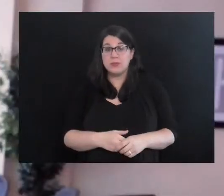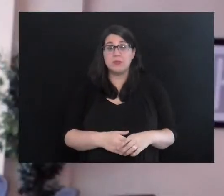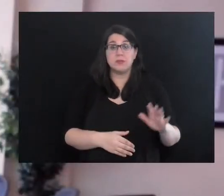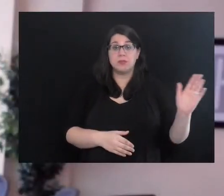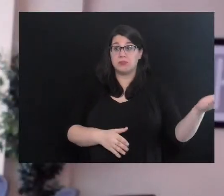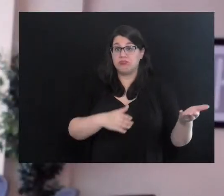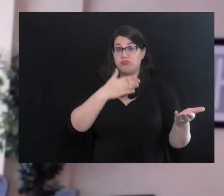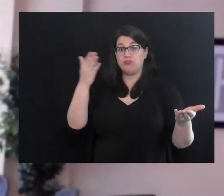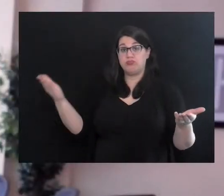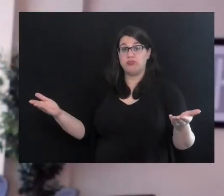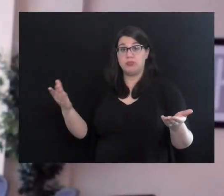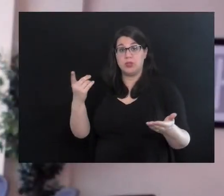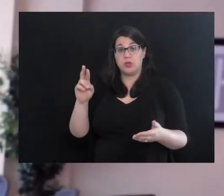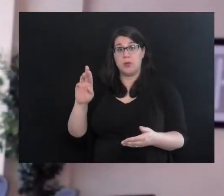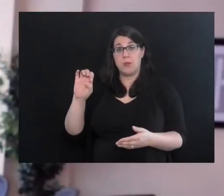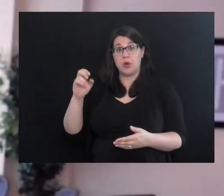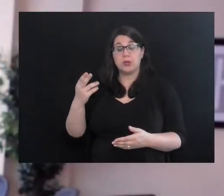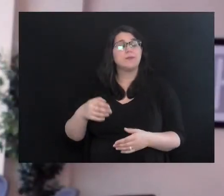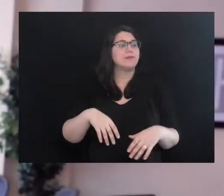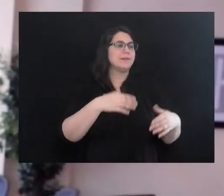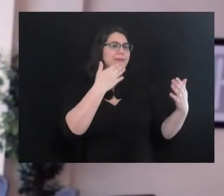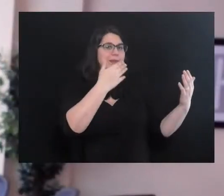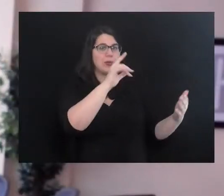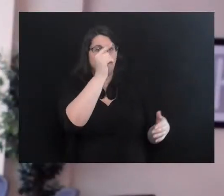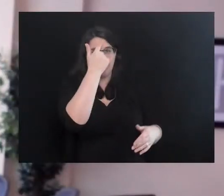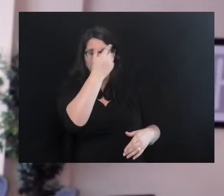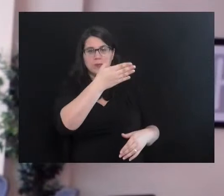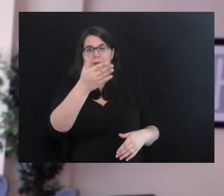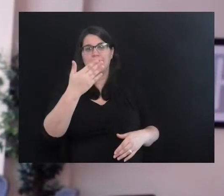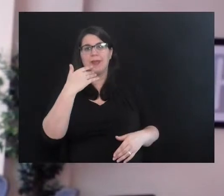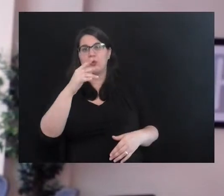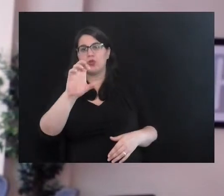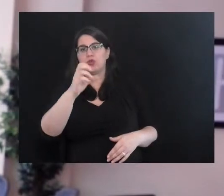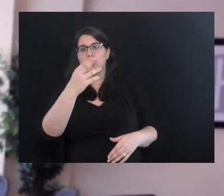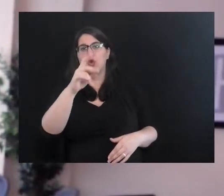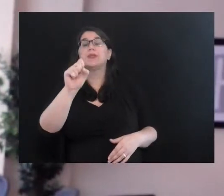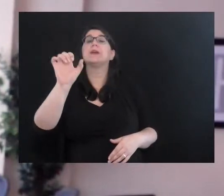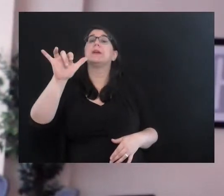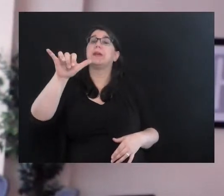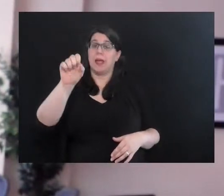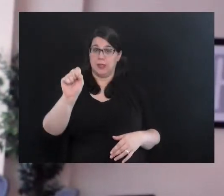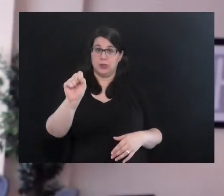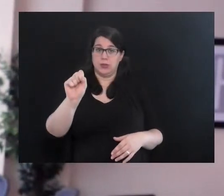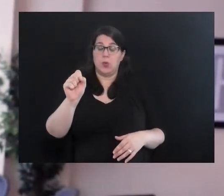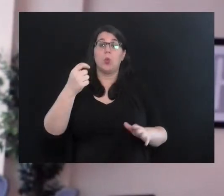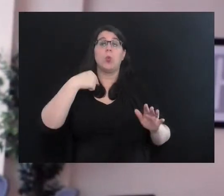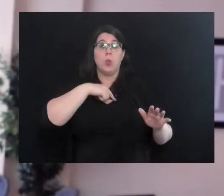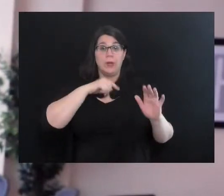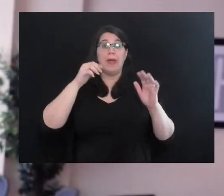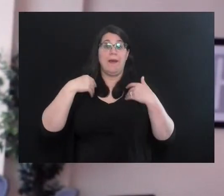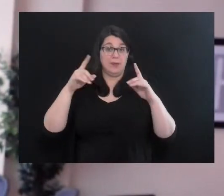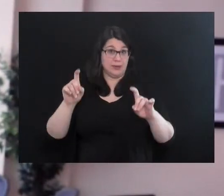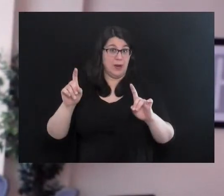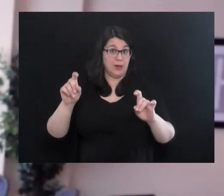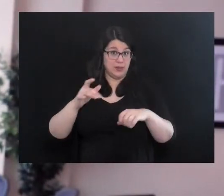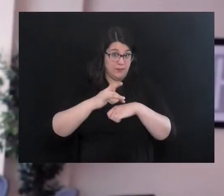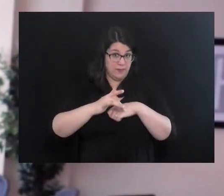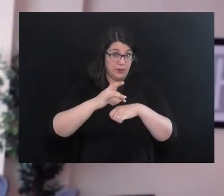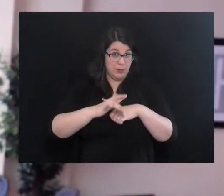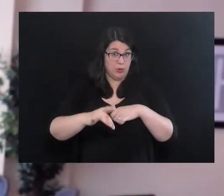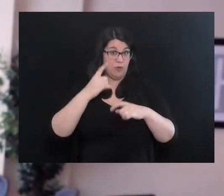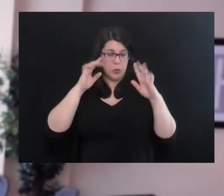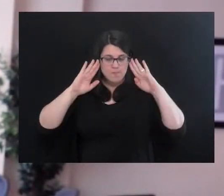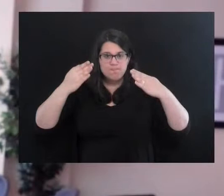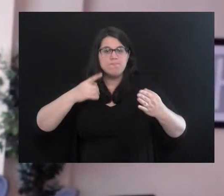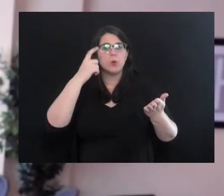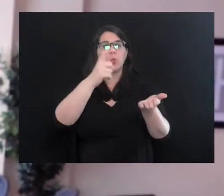please. Thank you, Governor. Thank you, Charles. Yes, we do have the capability to look for this particular variant,